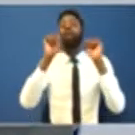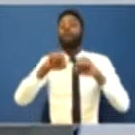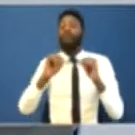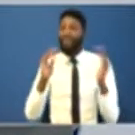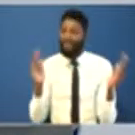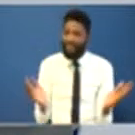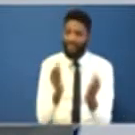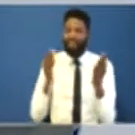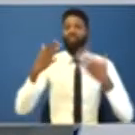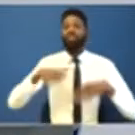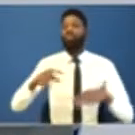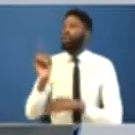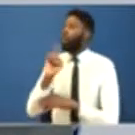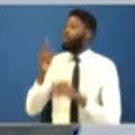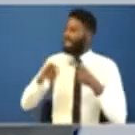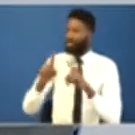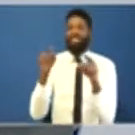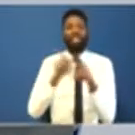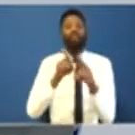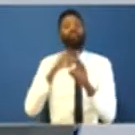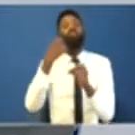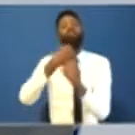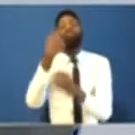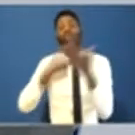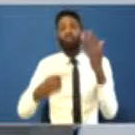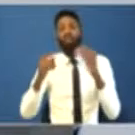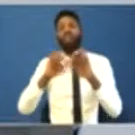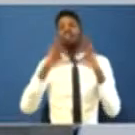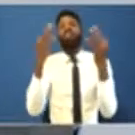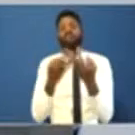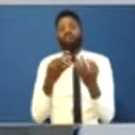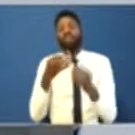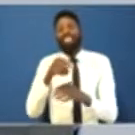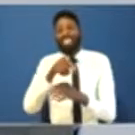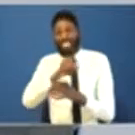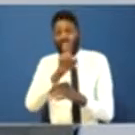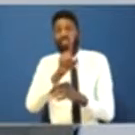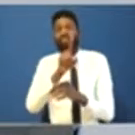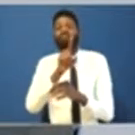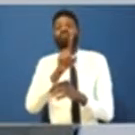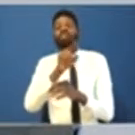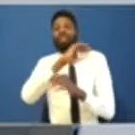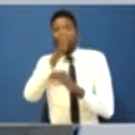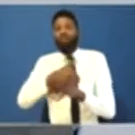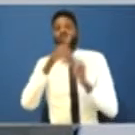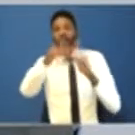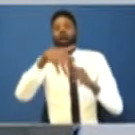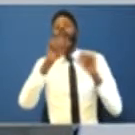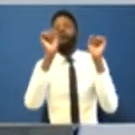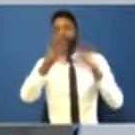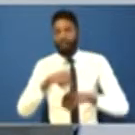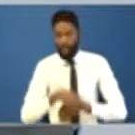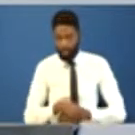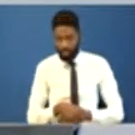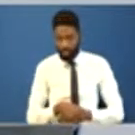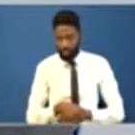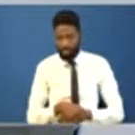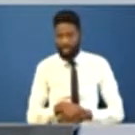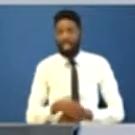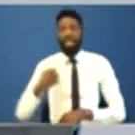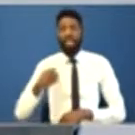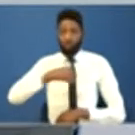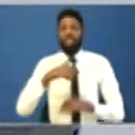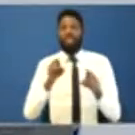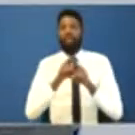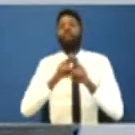nairobi people even to do the the family farming or the balkan farming so with that we are able to get some food